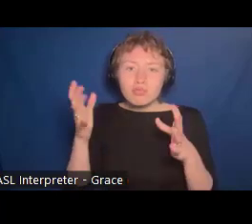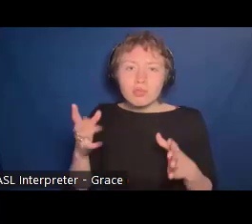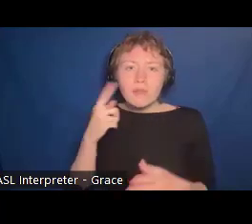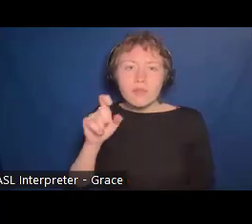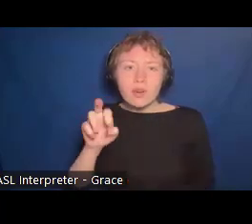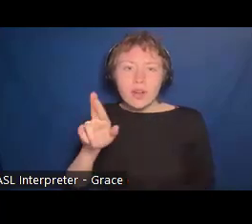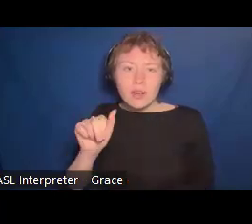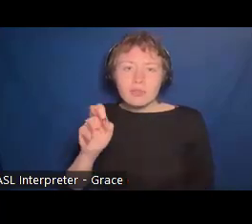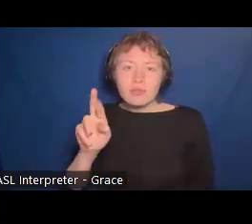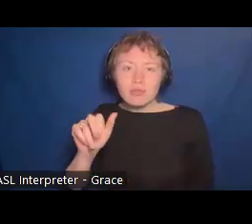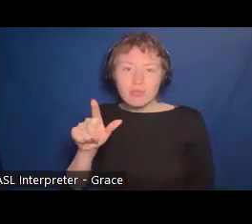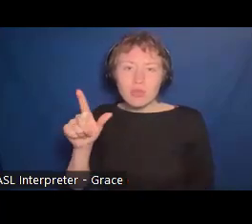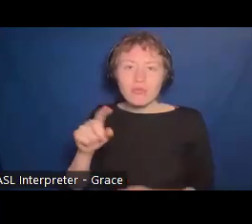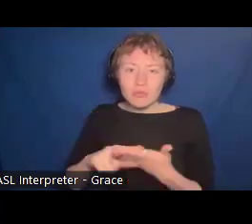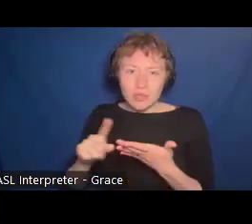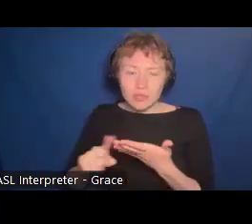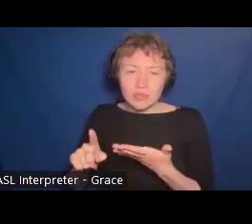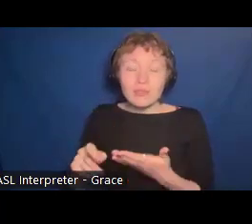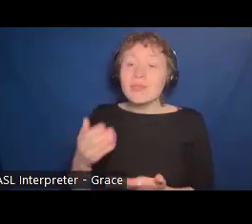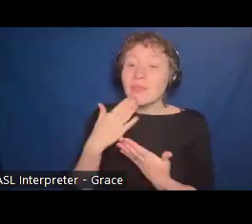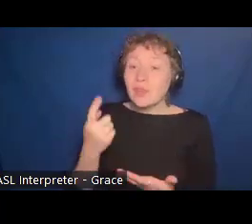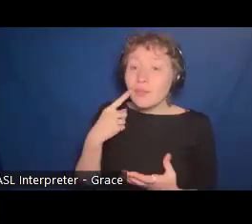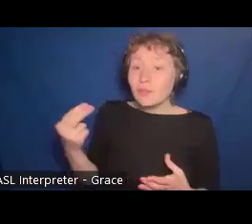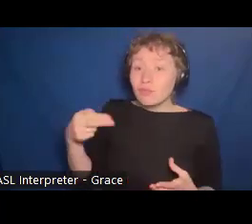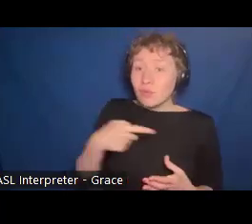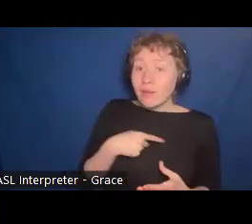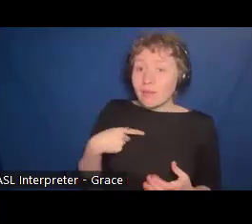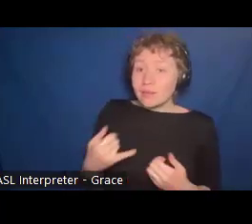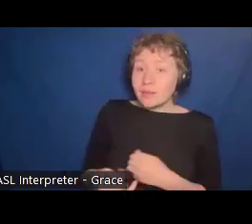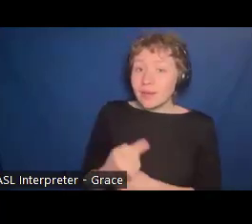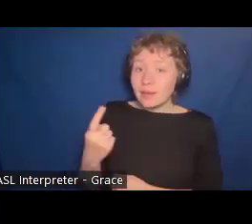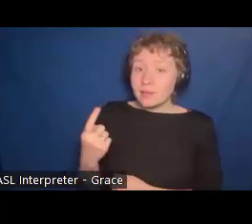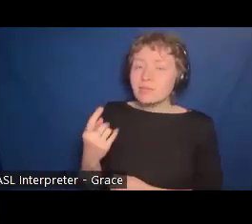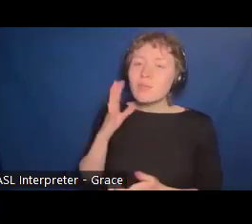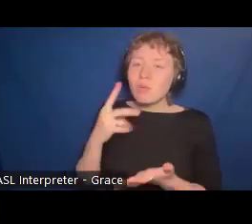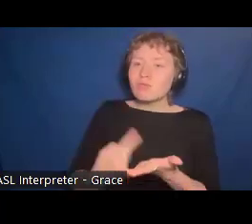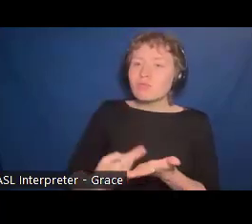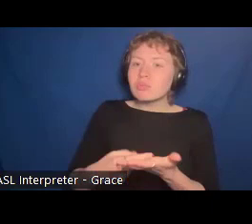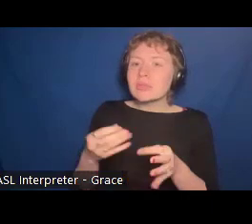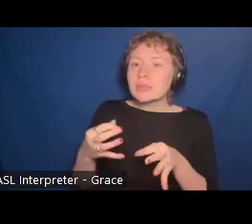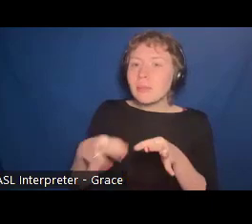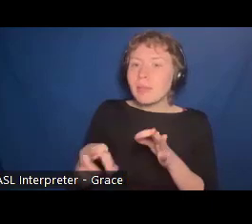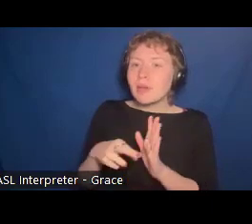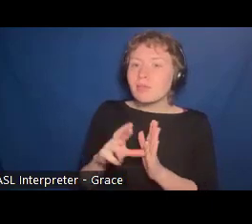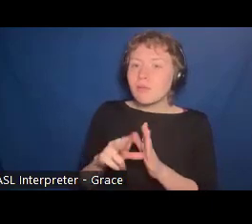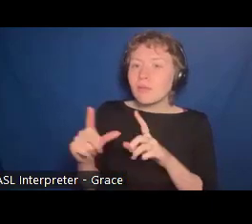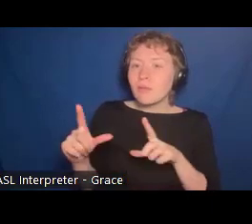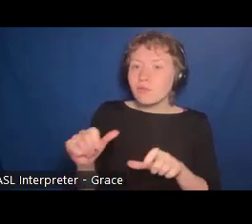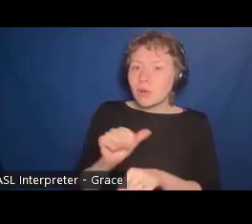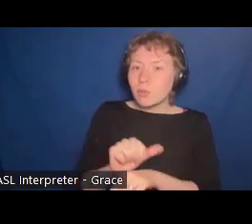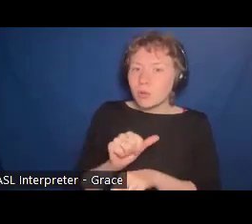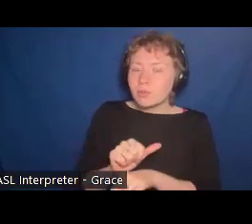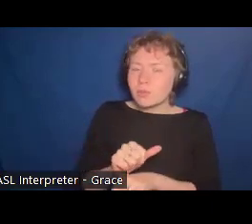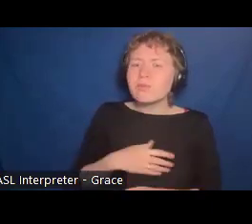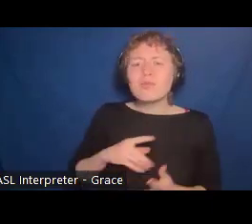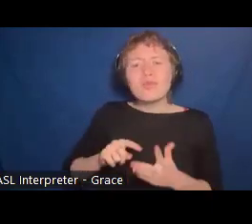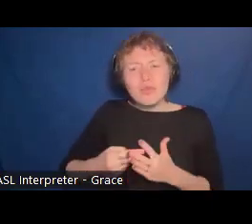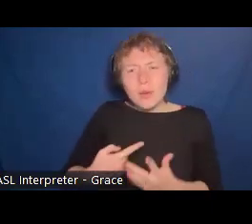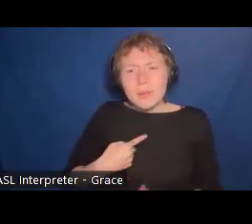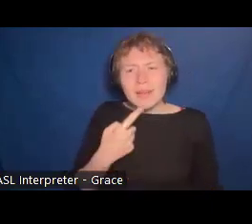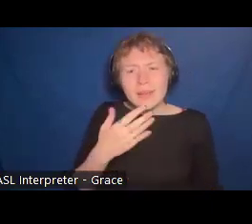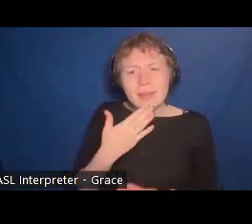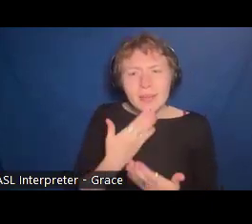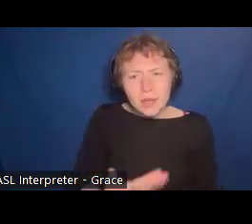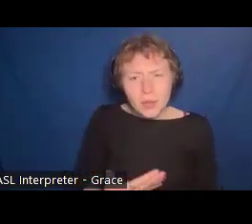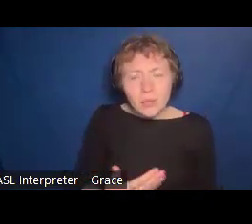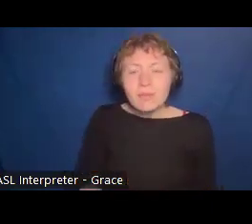for joining us today. We're talking about Simplified Review Framework. Let me start by saying thank you.